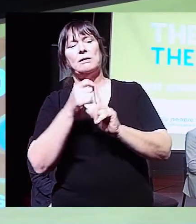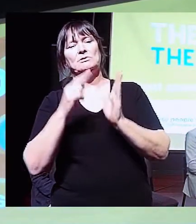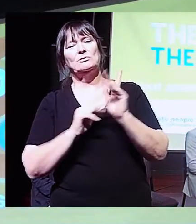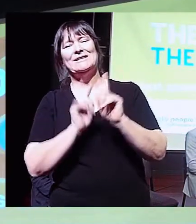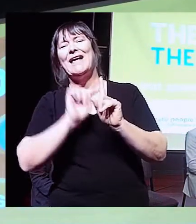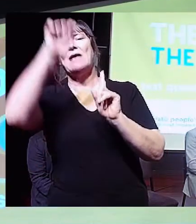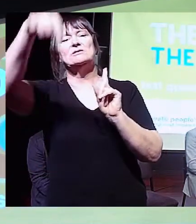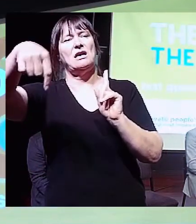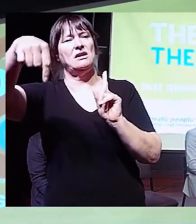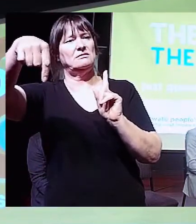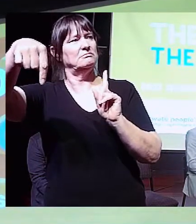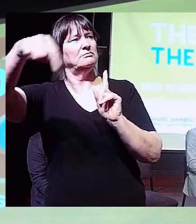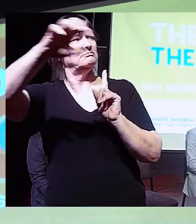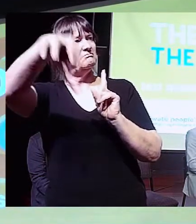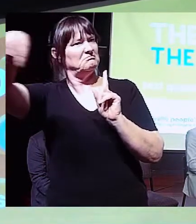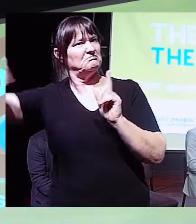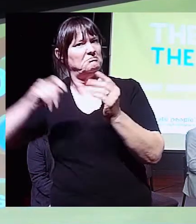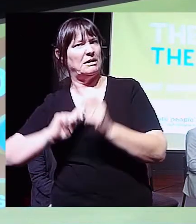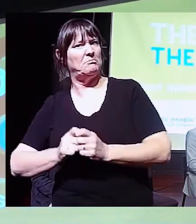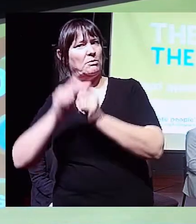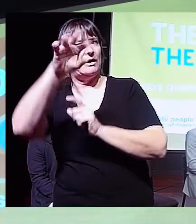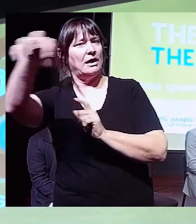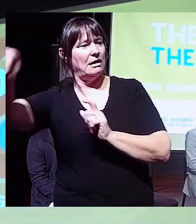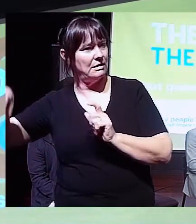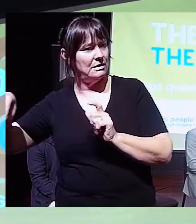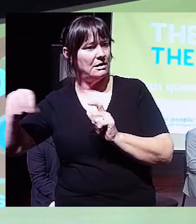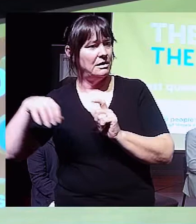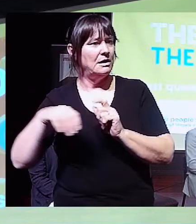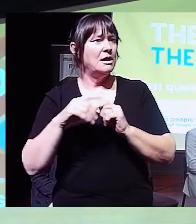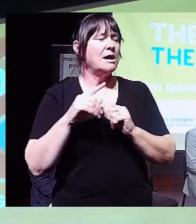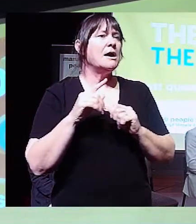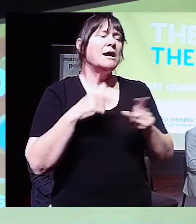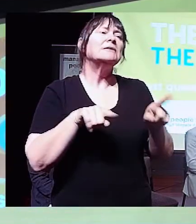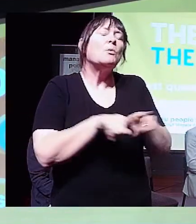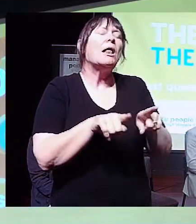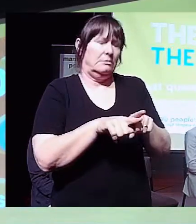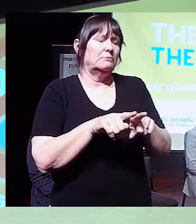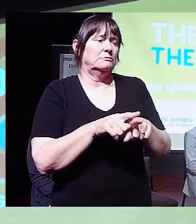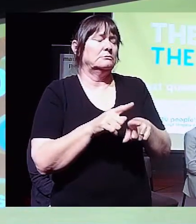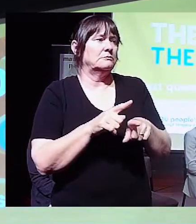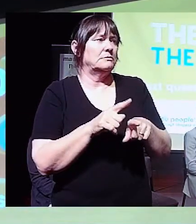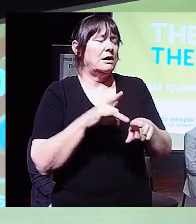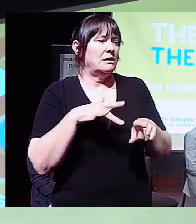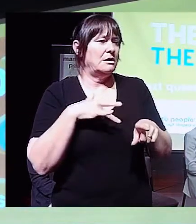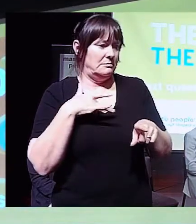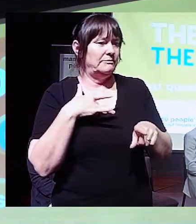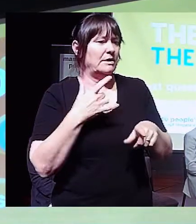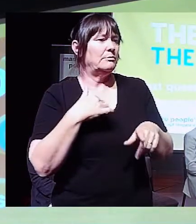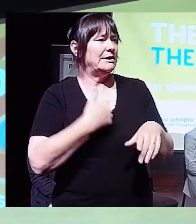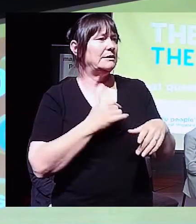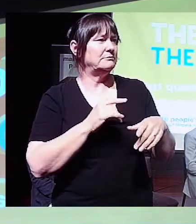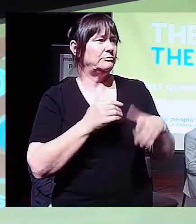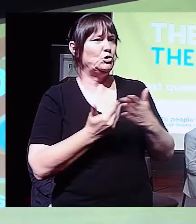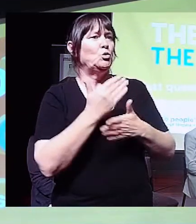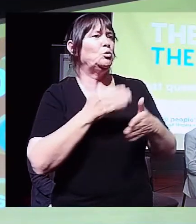And we're in process, of course, of as quickly as possible moving into different types of partnerships that also was being echoed by other candidates here